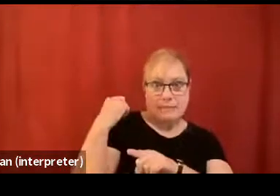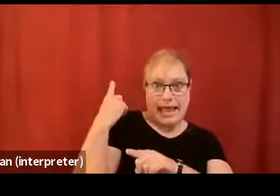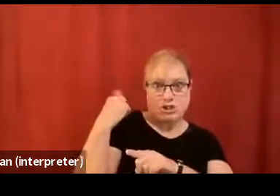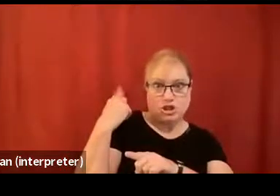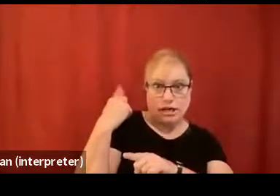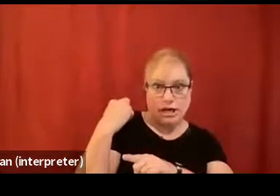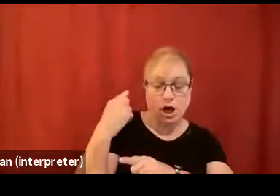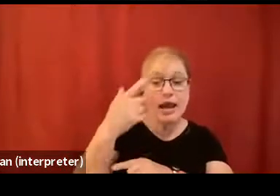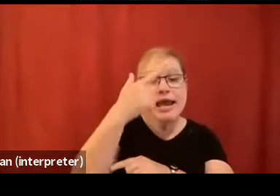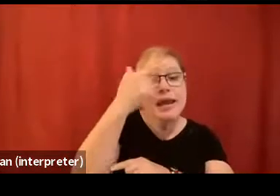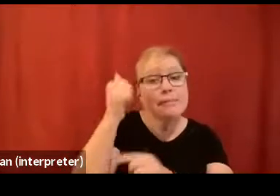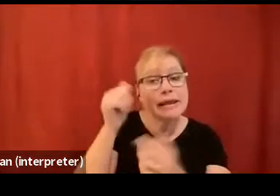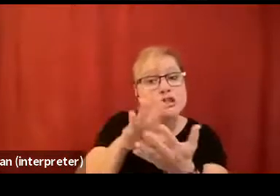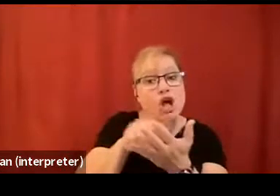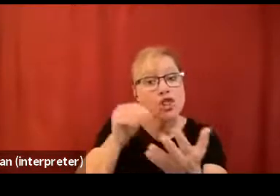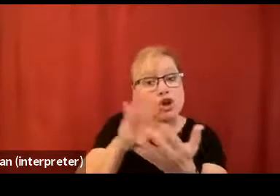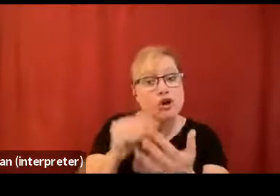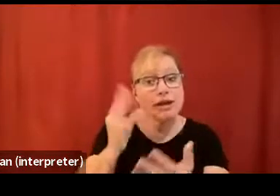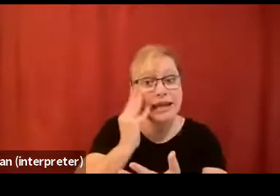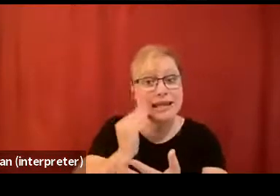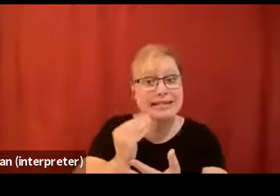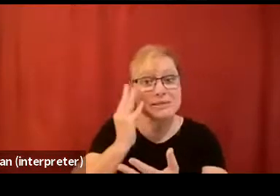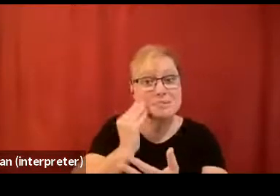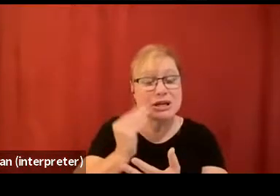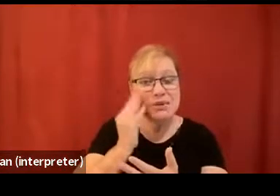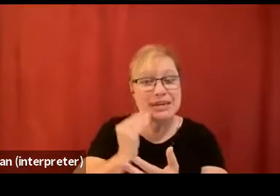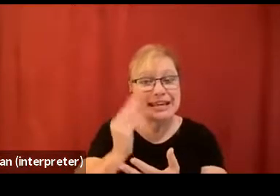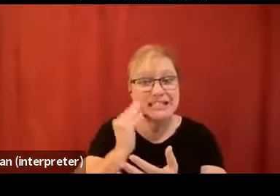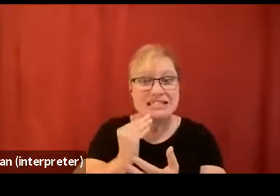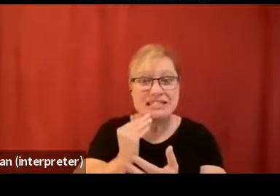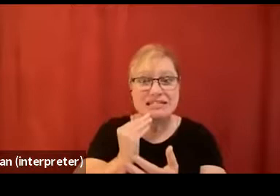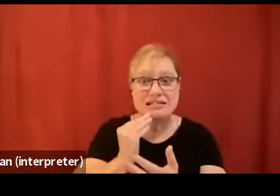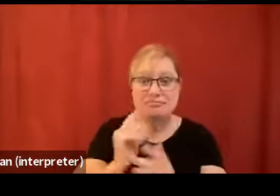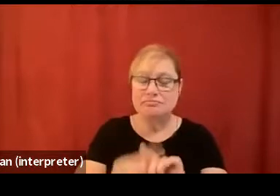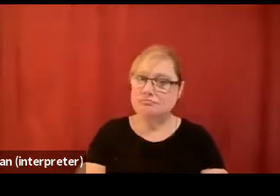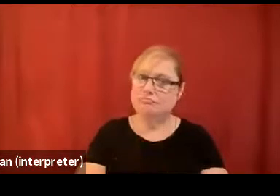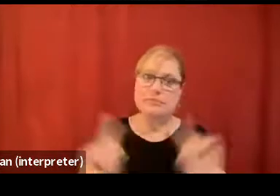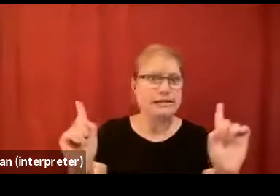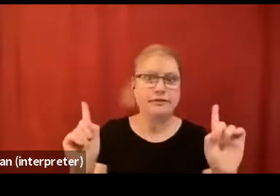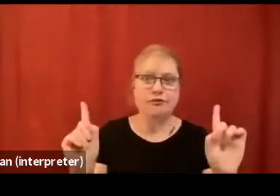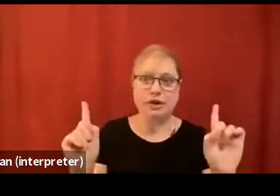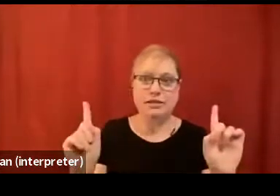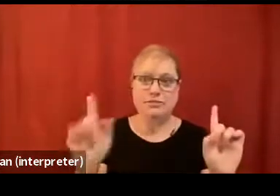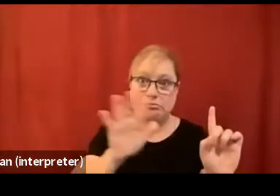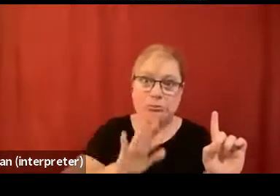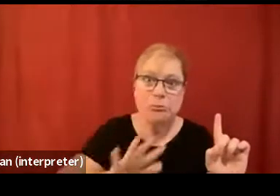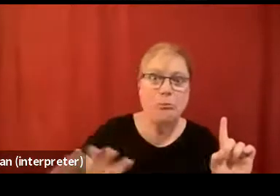learning experiences, as the other panelists have said, it's very different across the